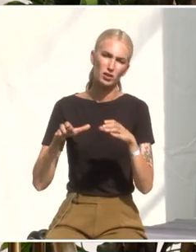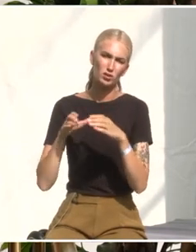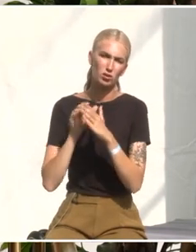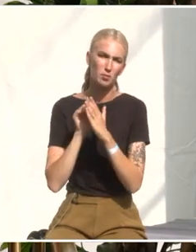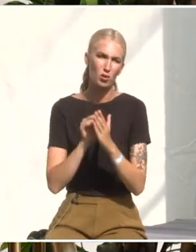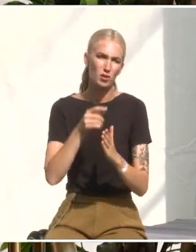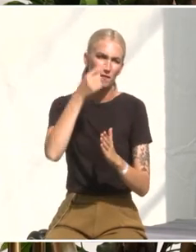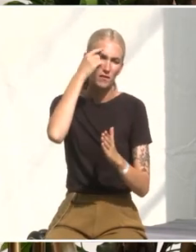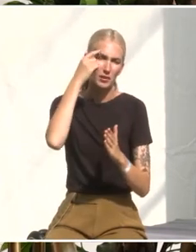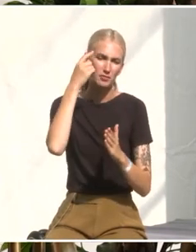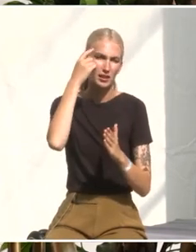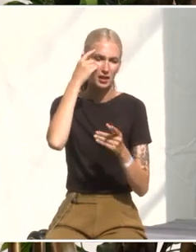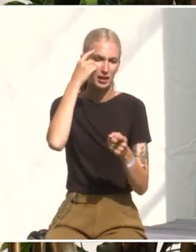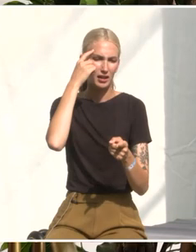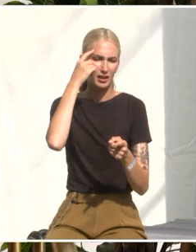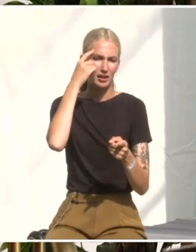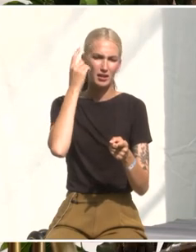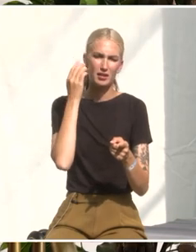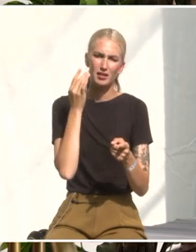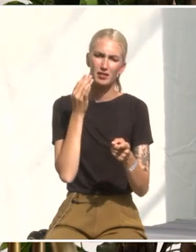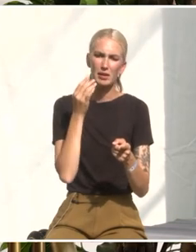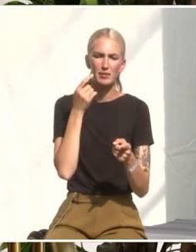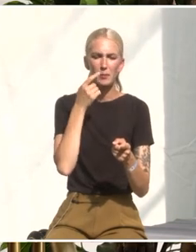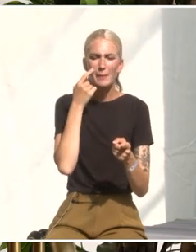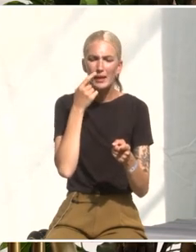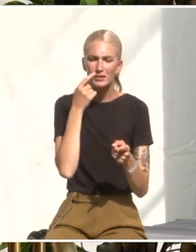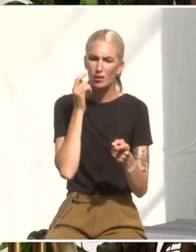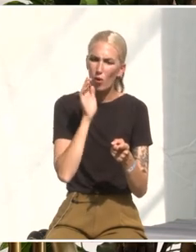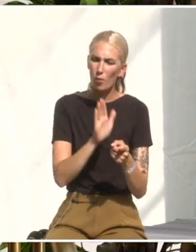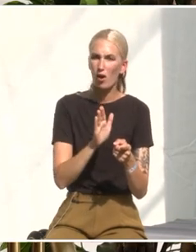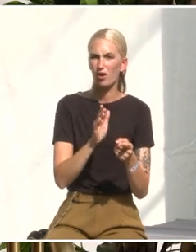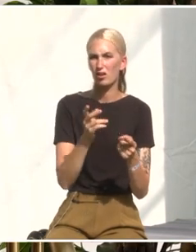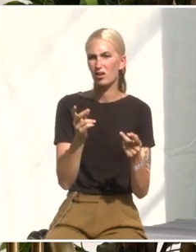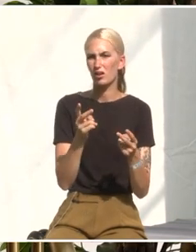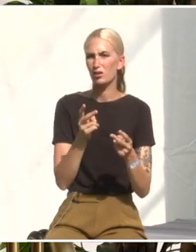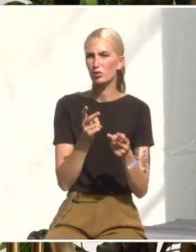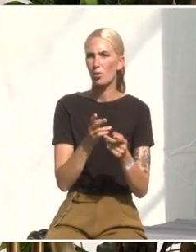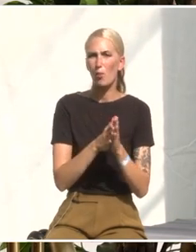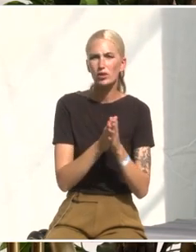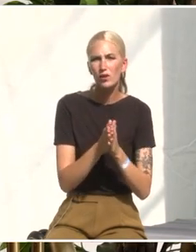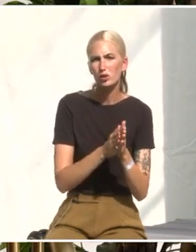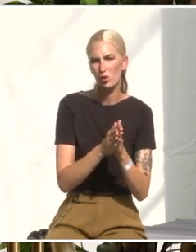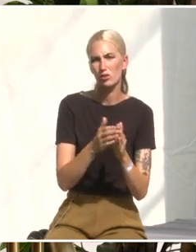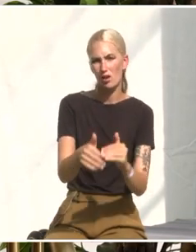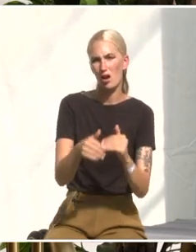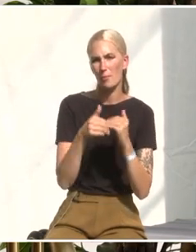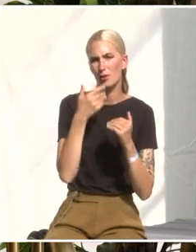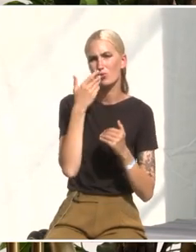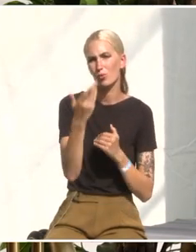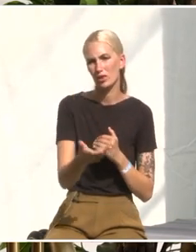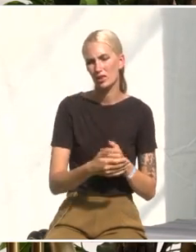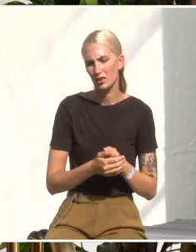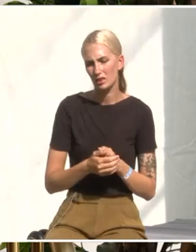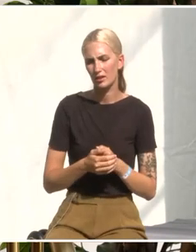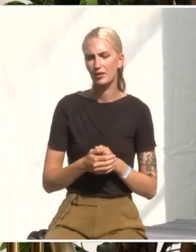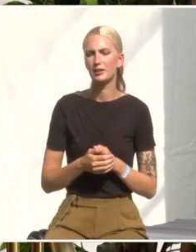affecting men's willingness to seek help. So why, if we understand that we have some issues, why don't we ask for help? and